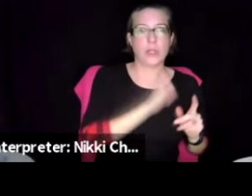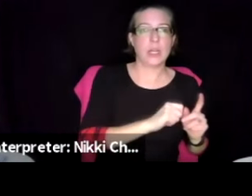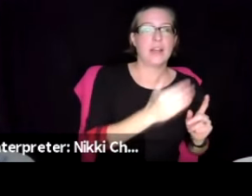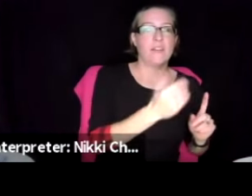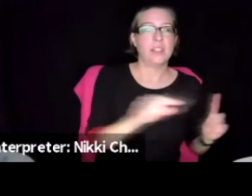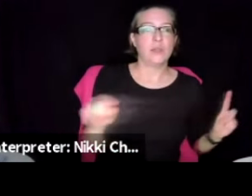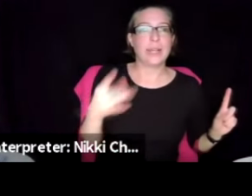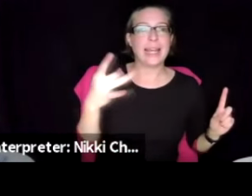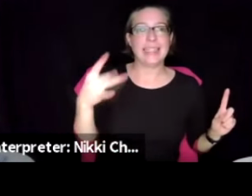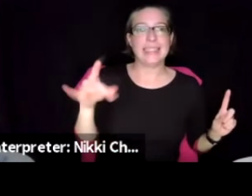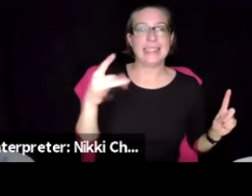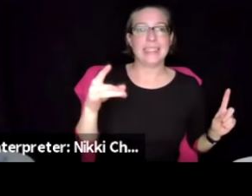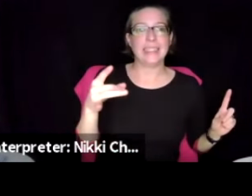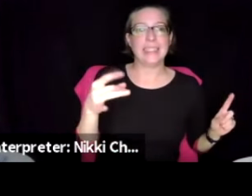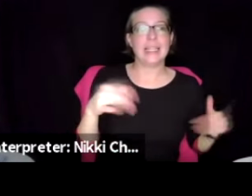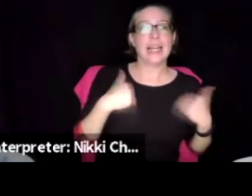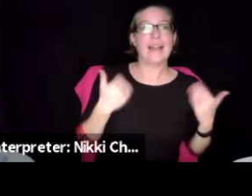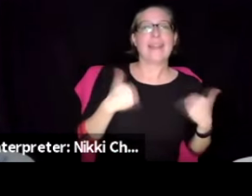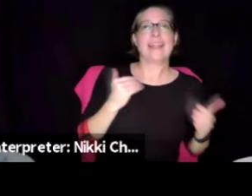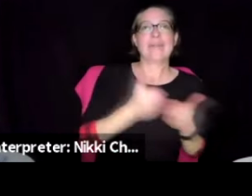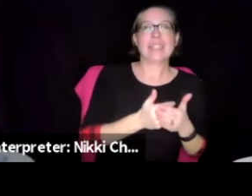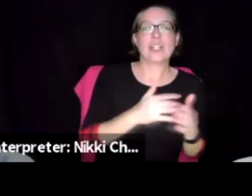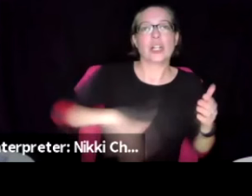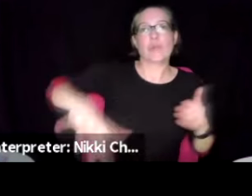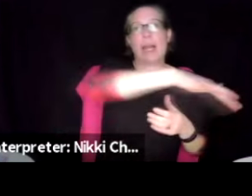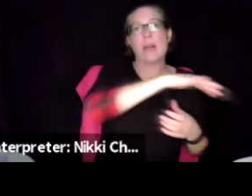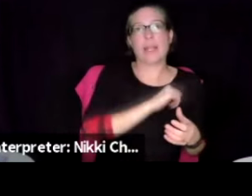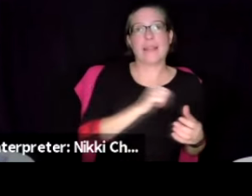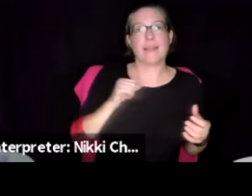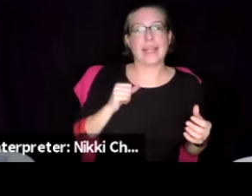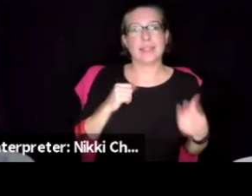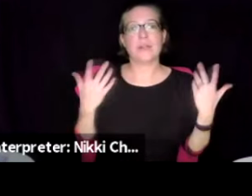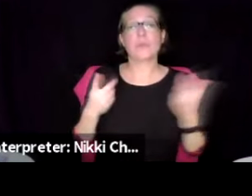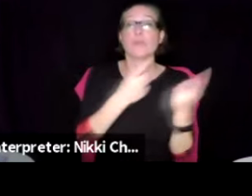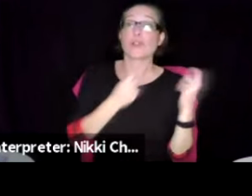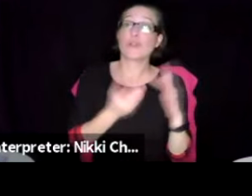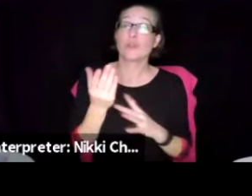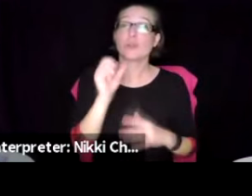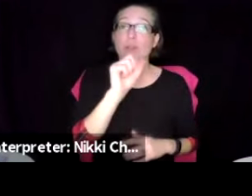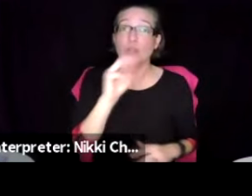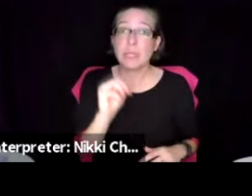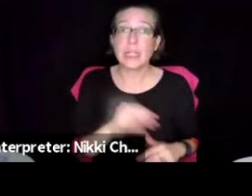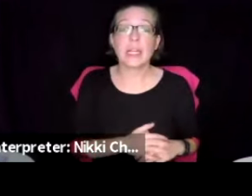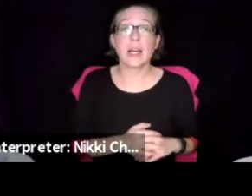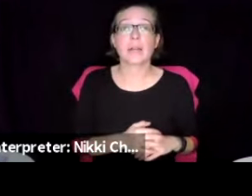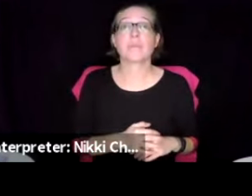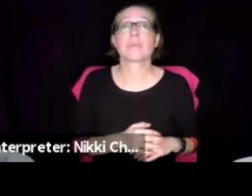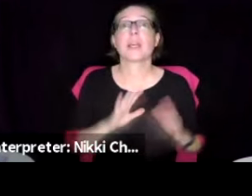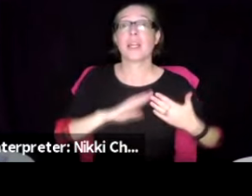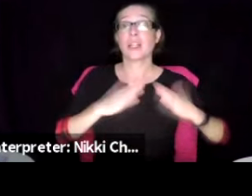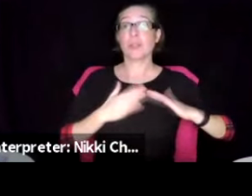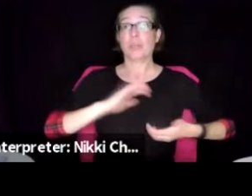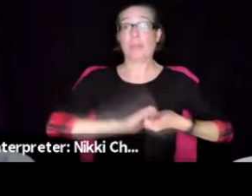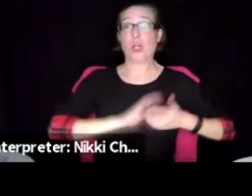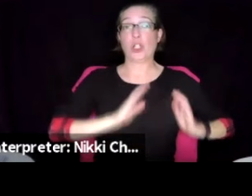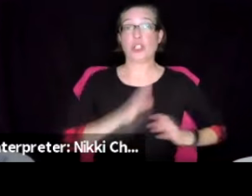around Atlanta through social media and through networks with our community partners and youth serving organizations.